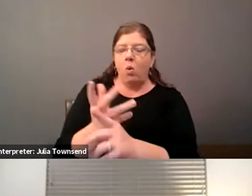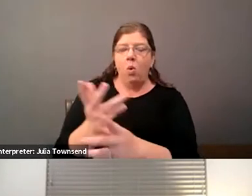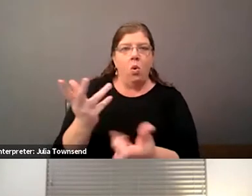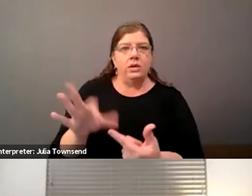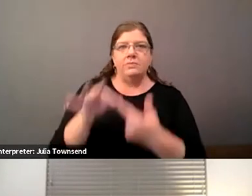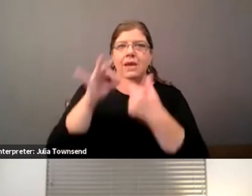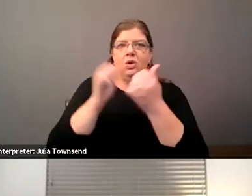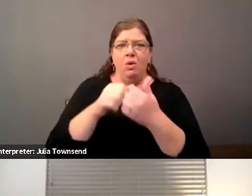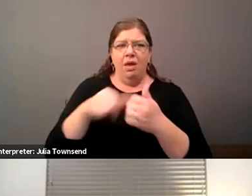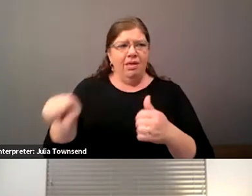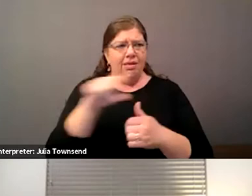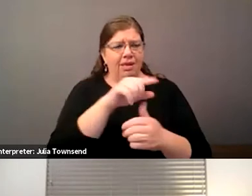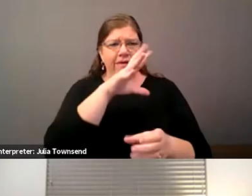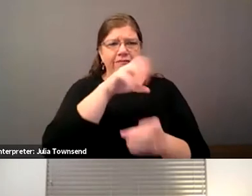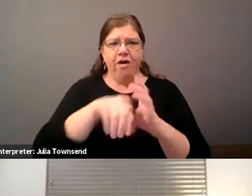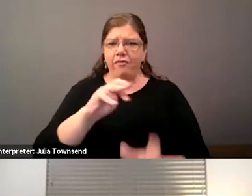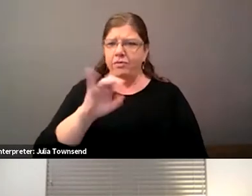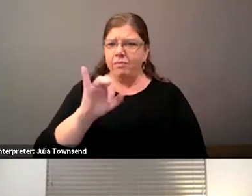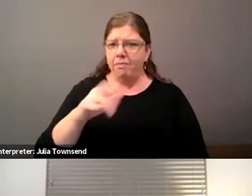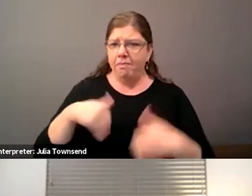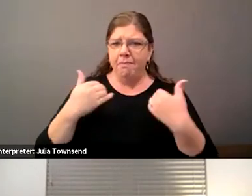with these miners involved